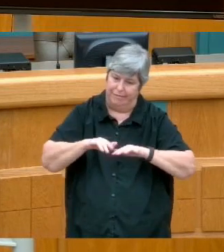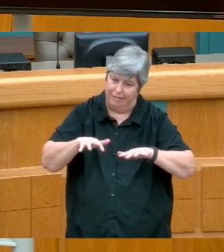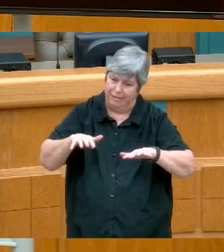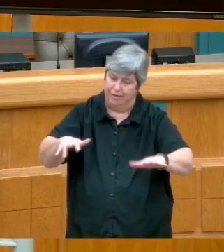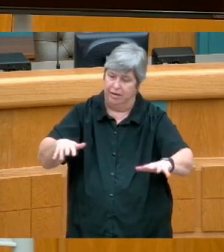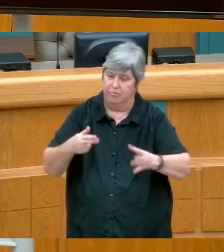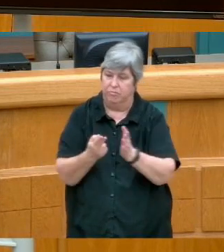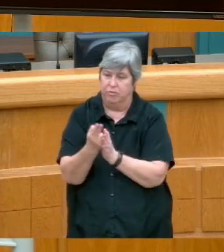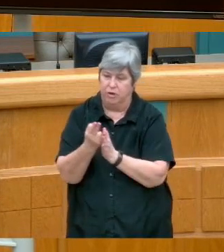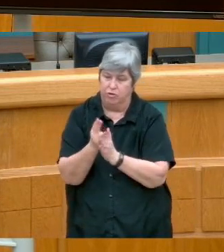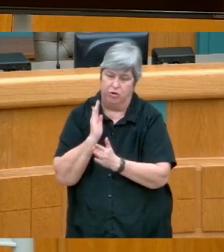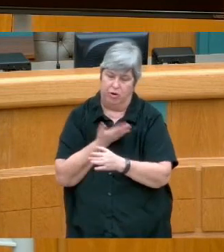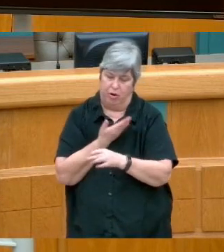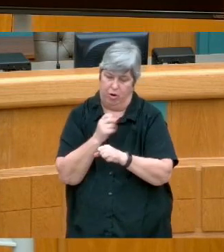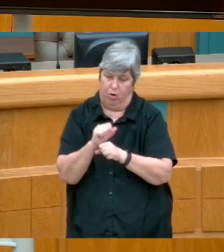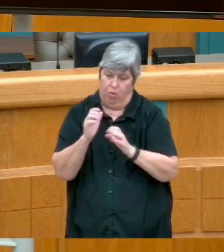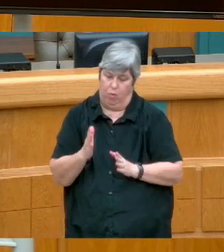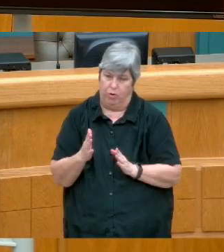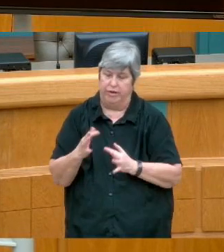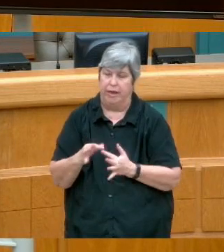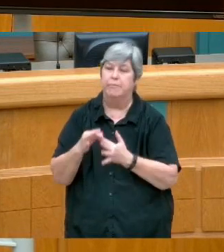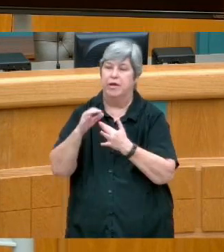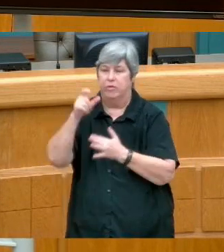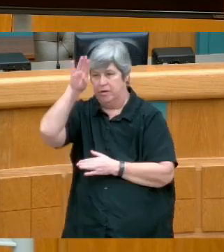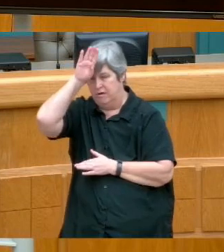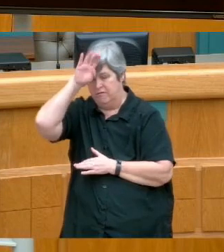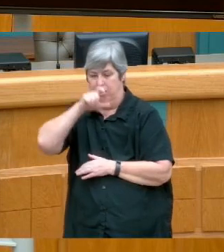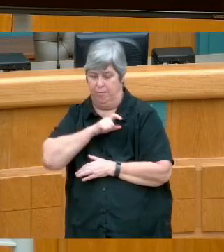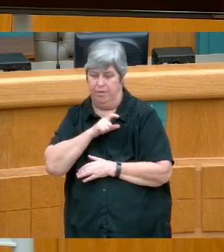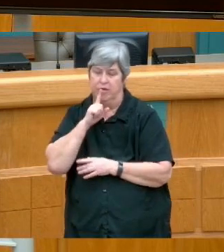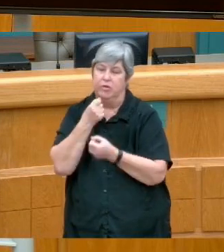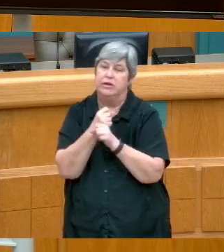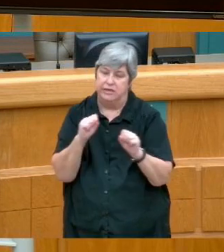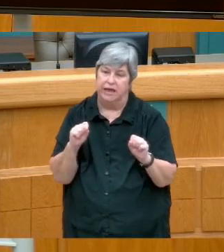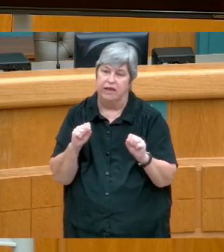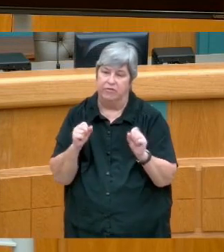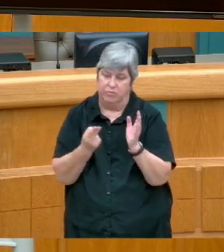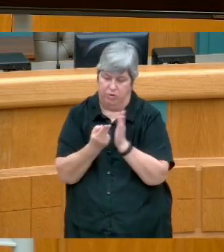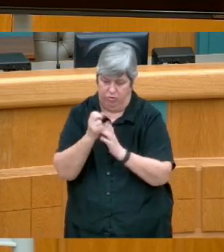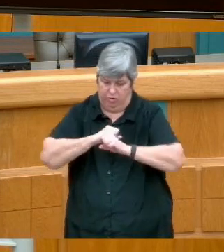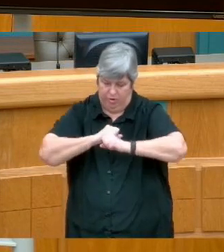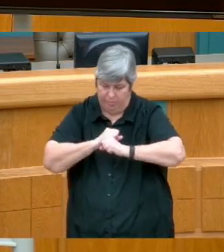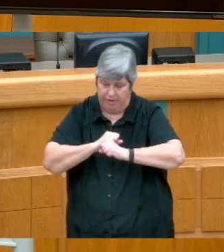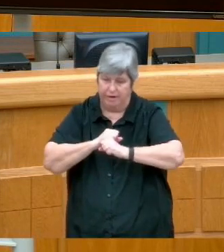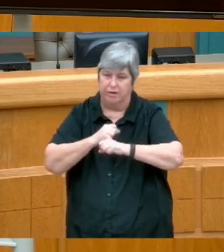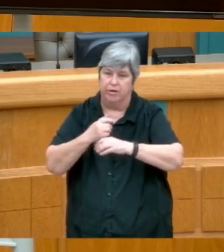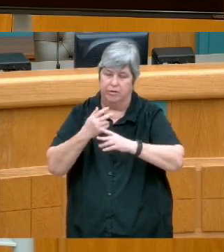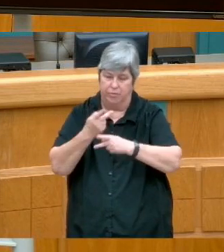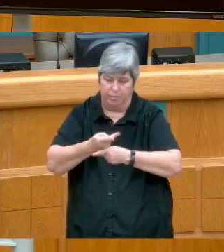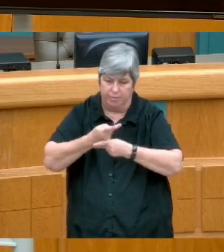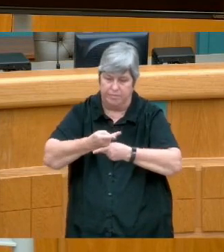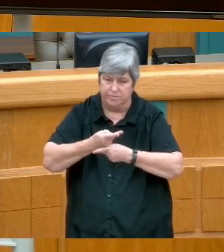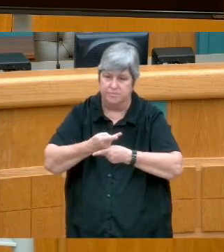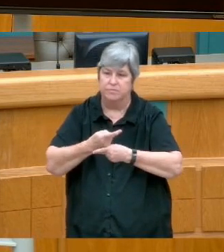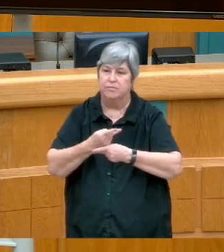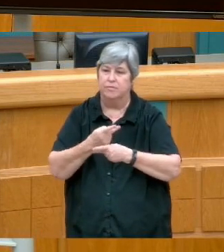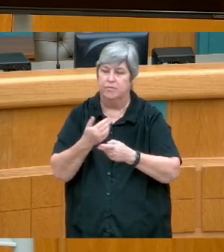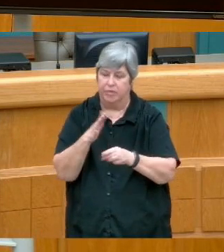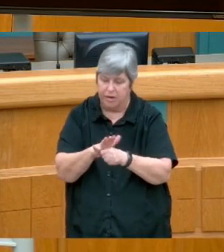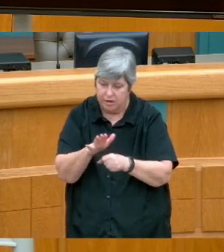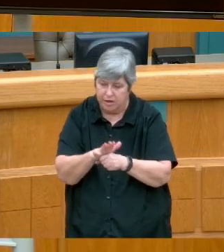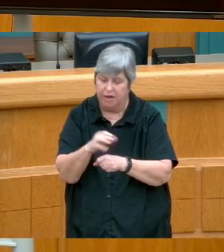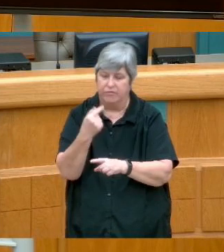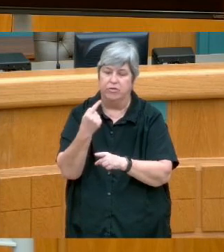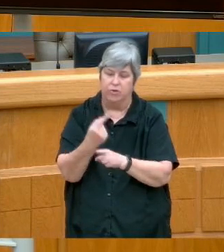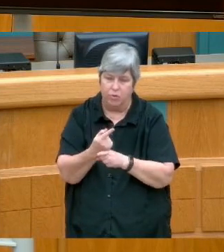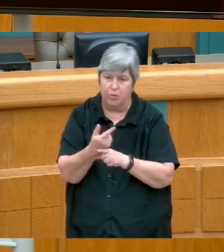the employees are safe, our first responders, when they go out there in the community, making sure they have protective gear, enough of it to use, and the right type of